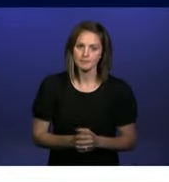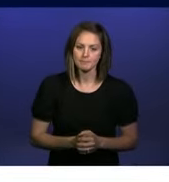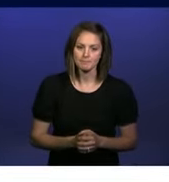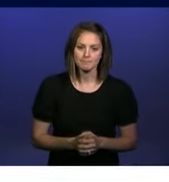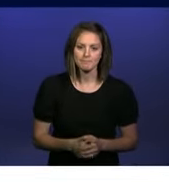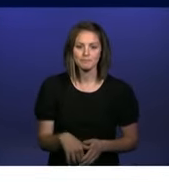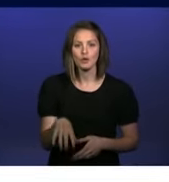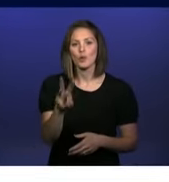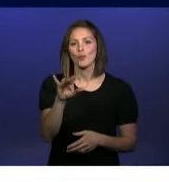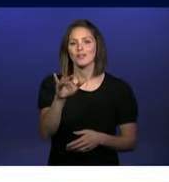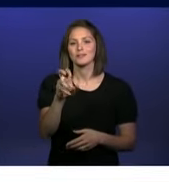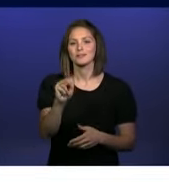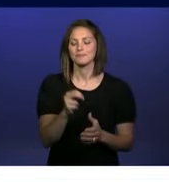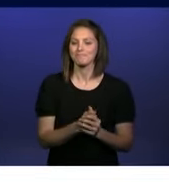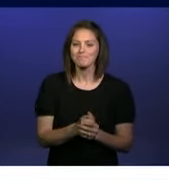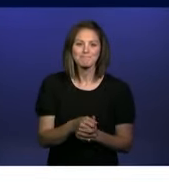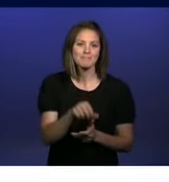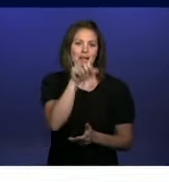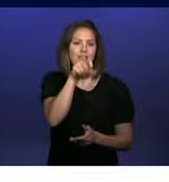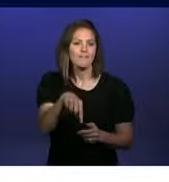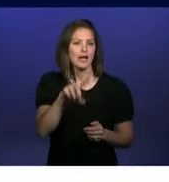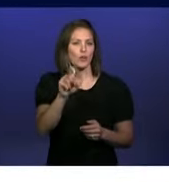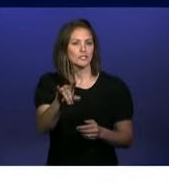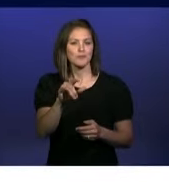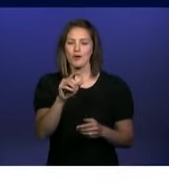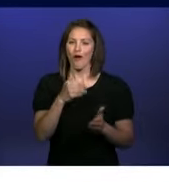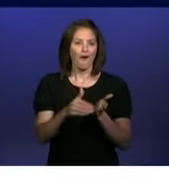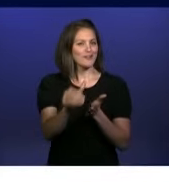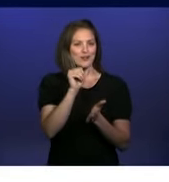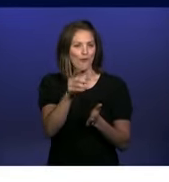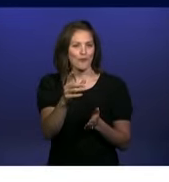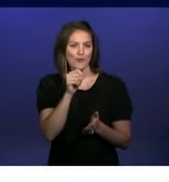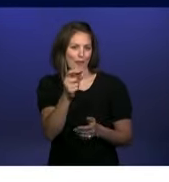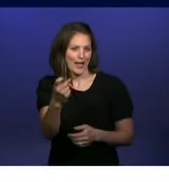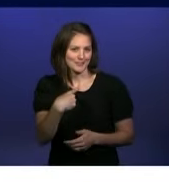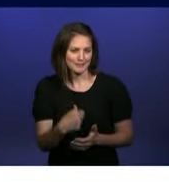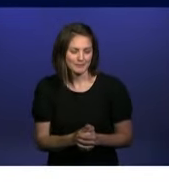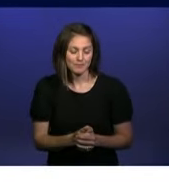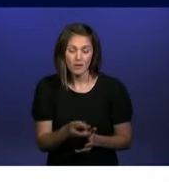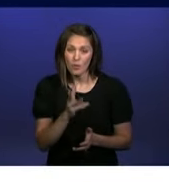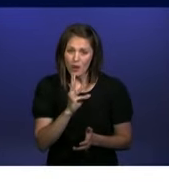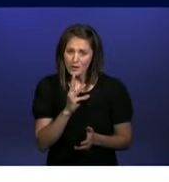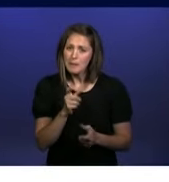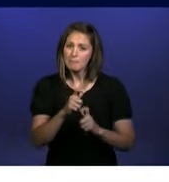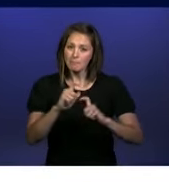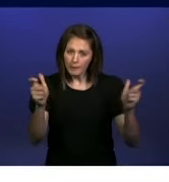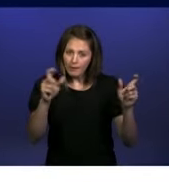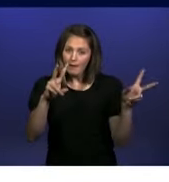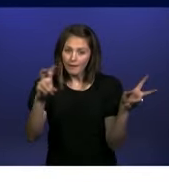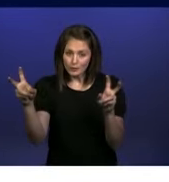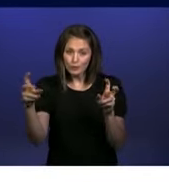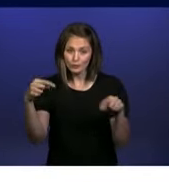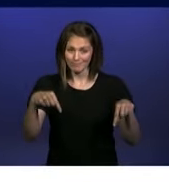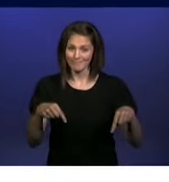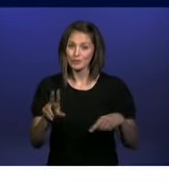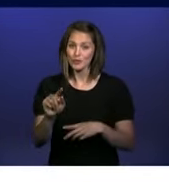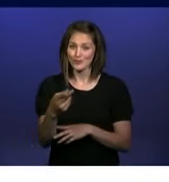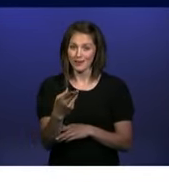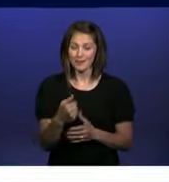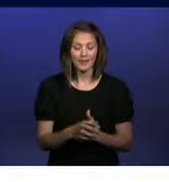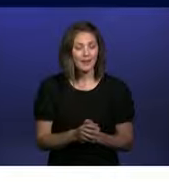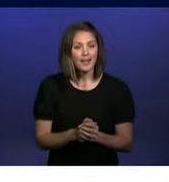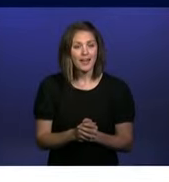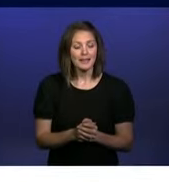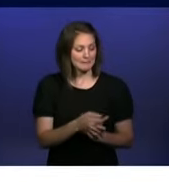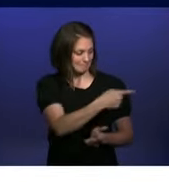yours. I love this question. We actually don't get it a lot. And water is one of the most important issues facing the future of the state of Utah. And no one on